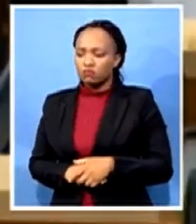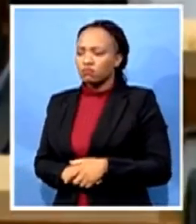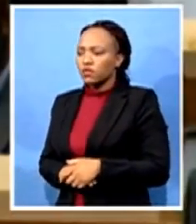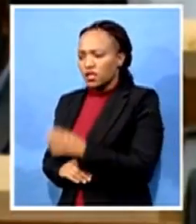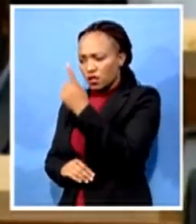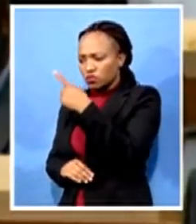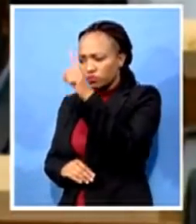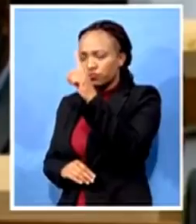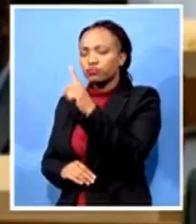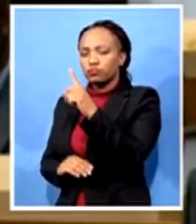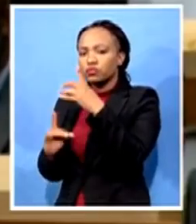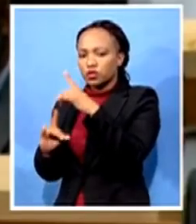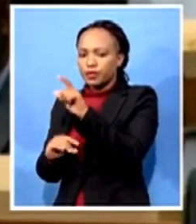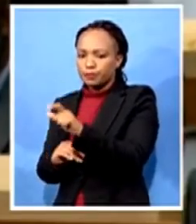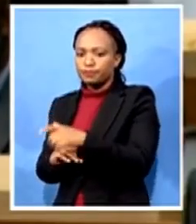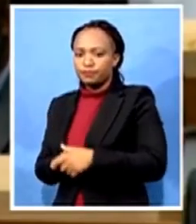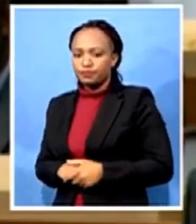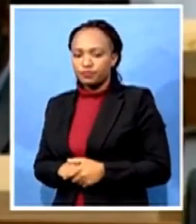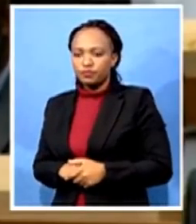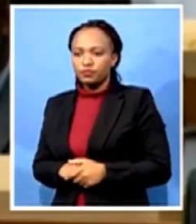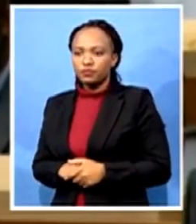We know that the facts